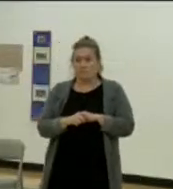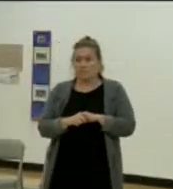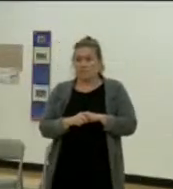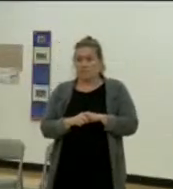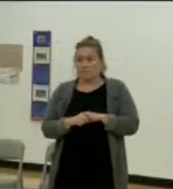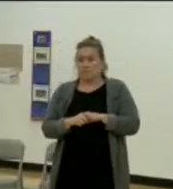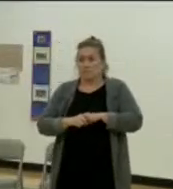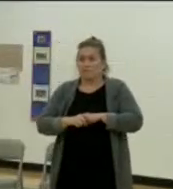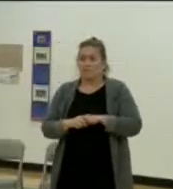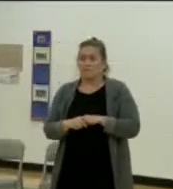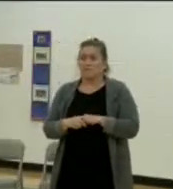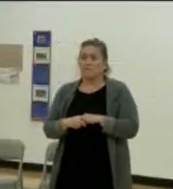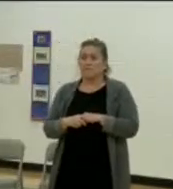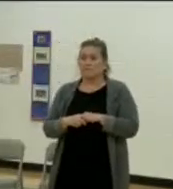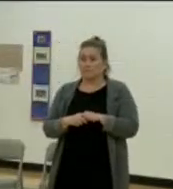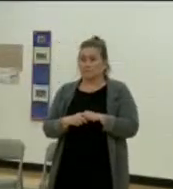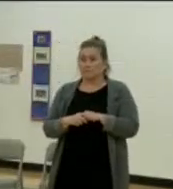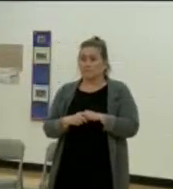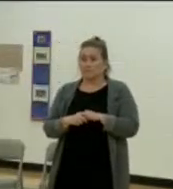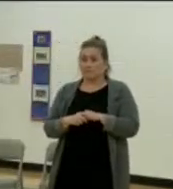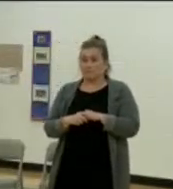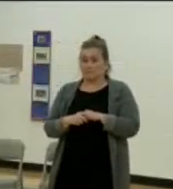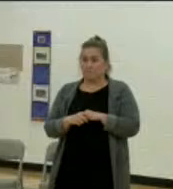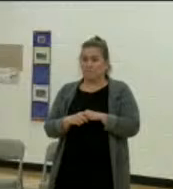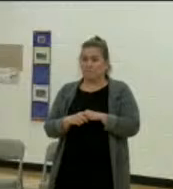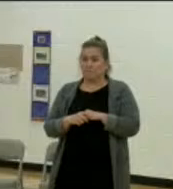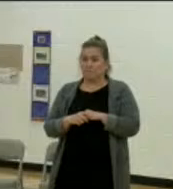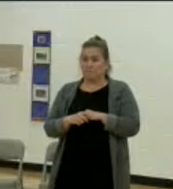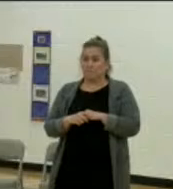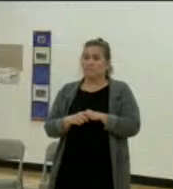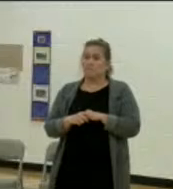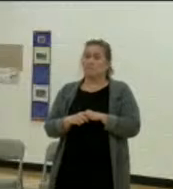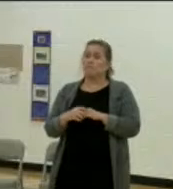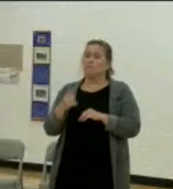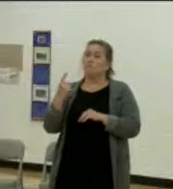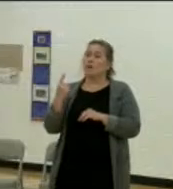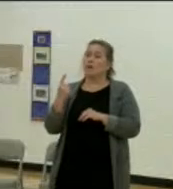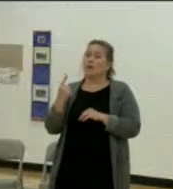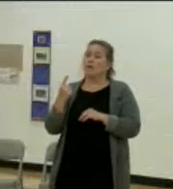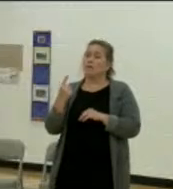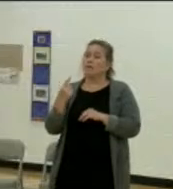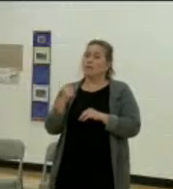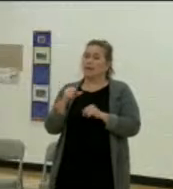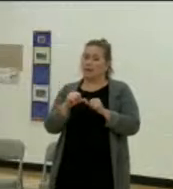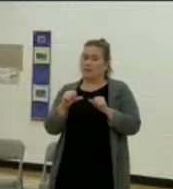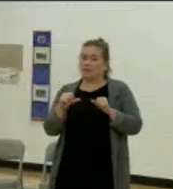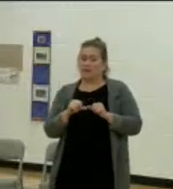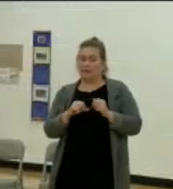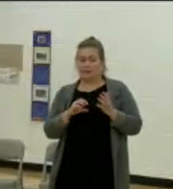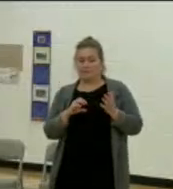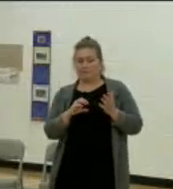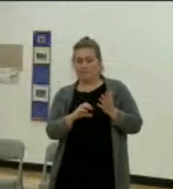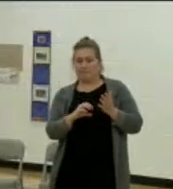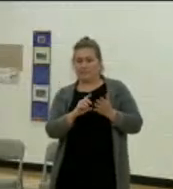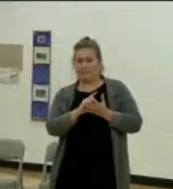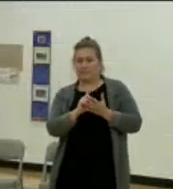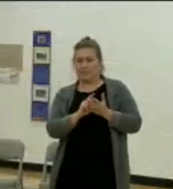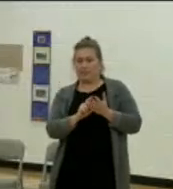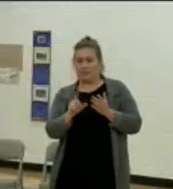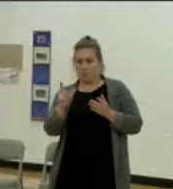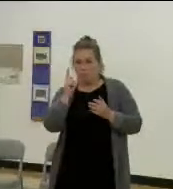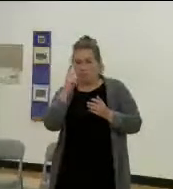so just one of the elements in this design throughout the park is that we focused on